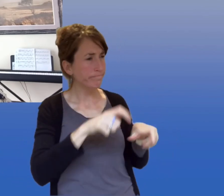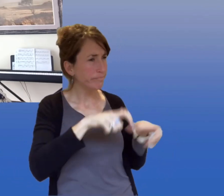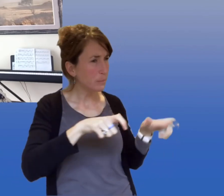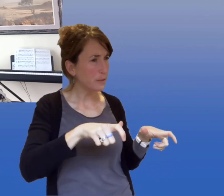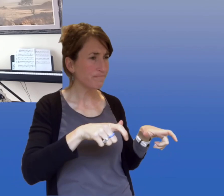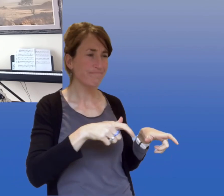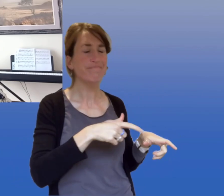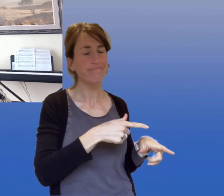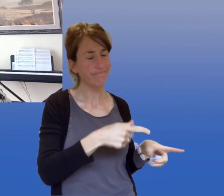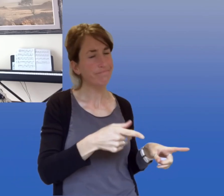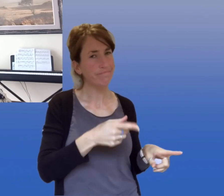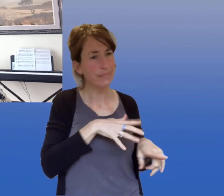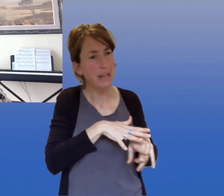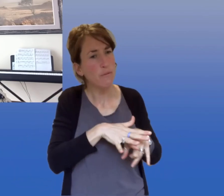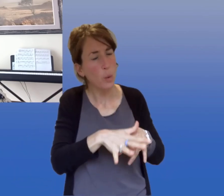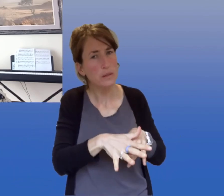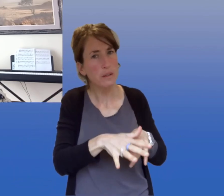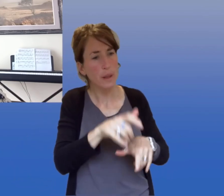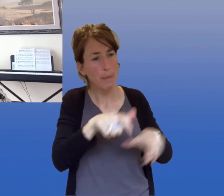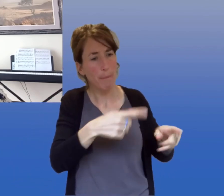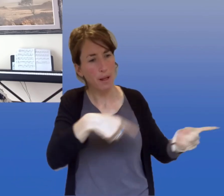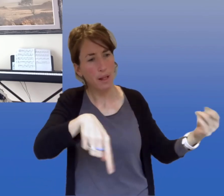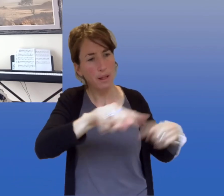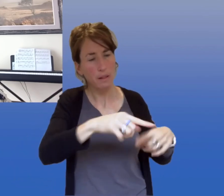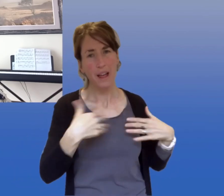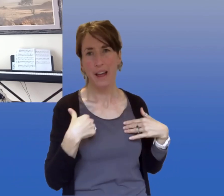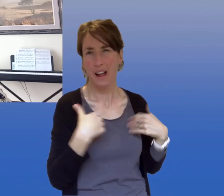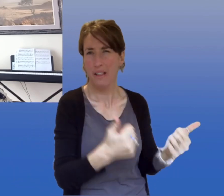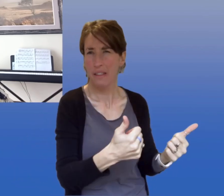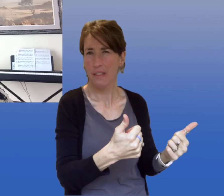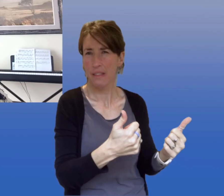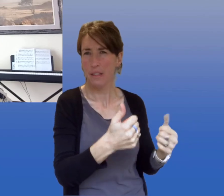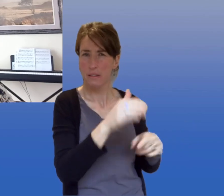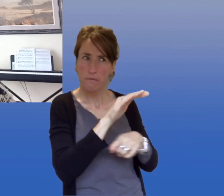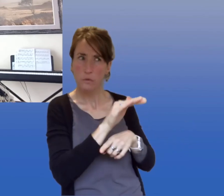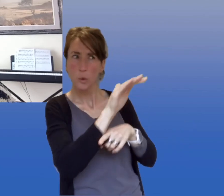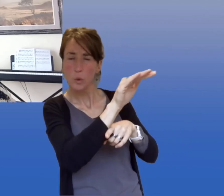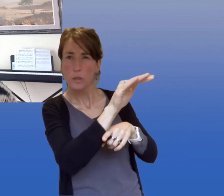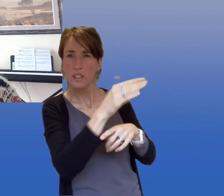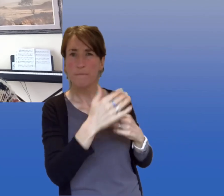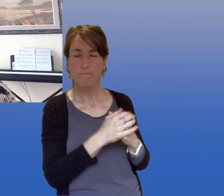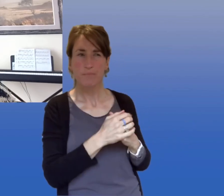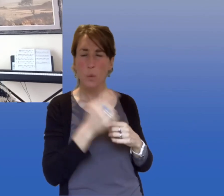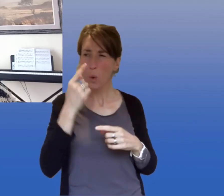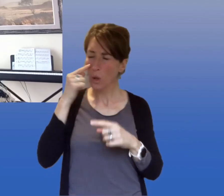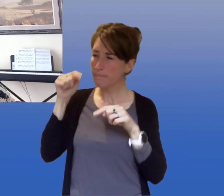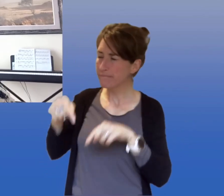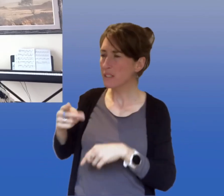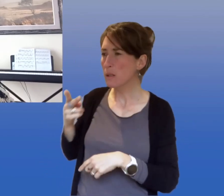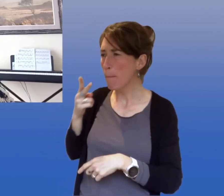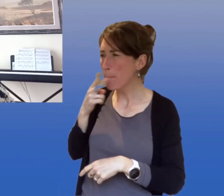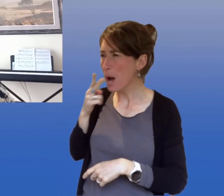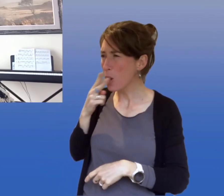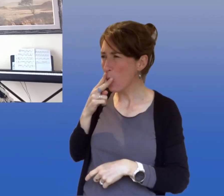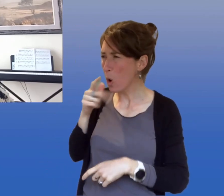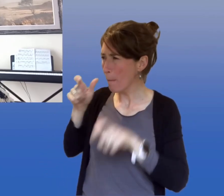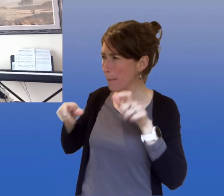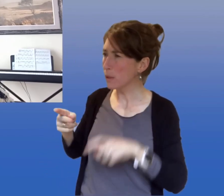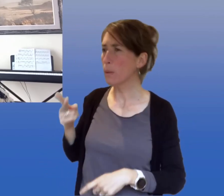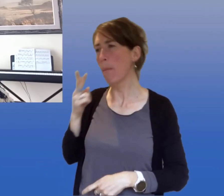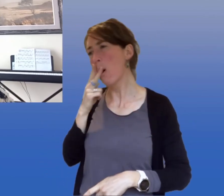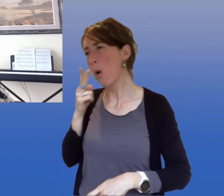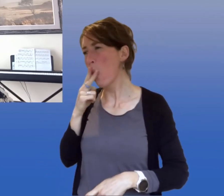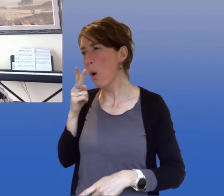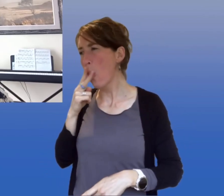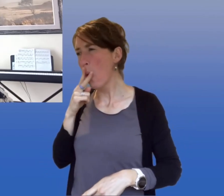within our communities, and we know that inequalities impact people's health and their outcomes. And looking